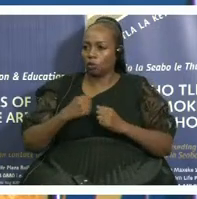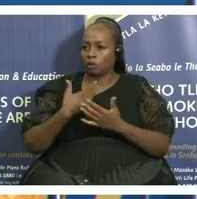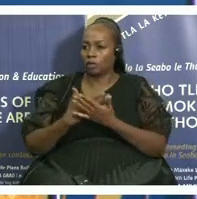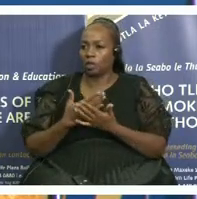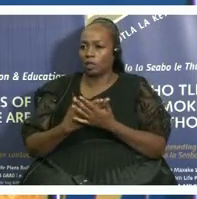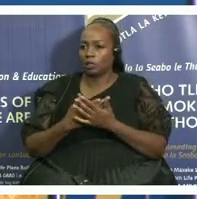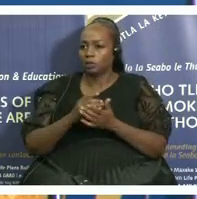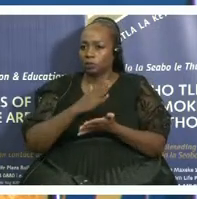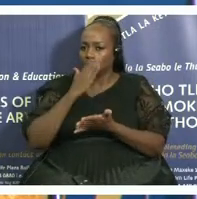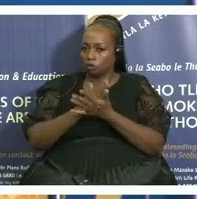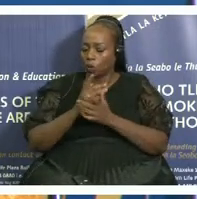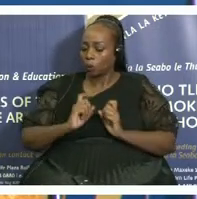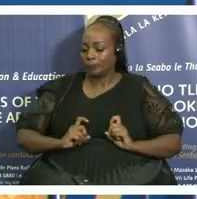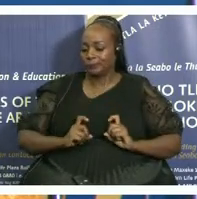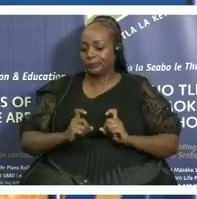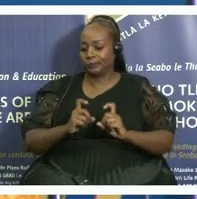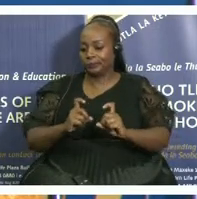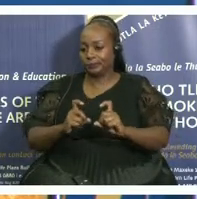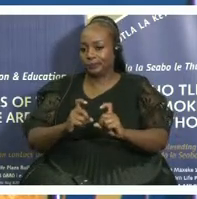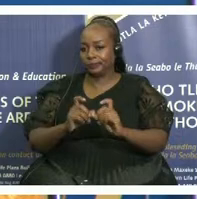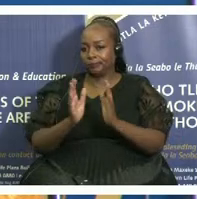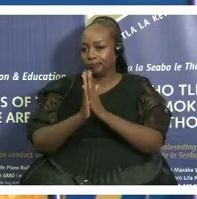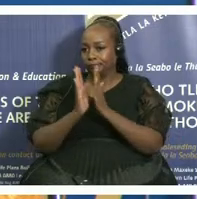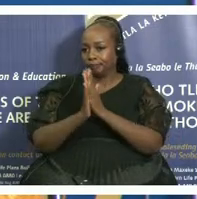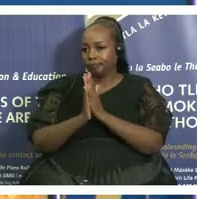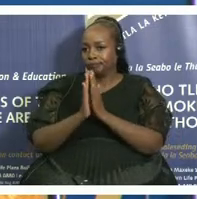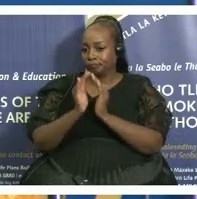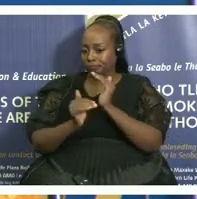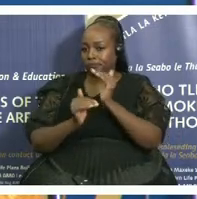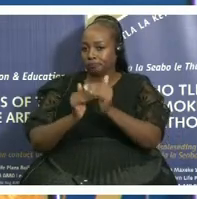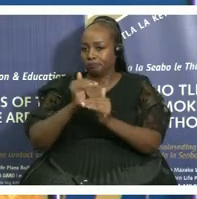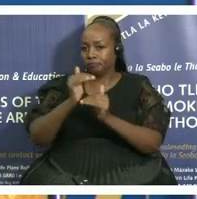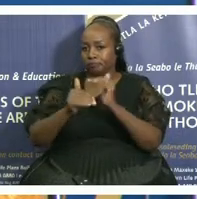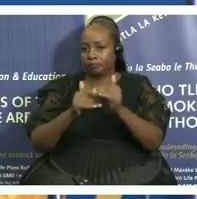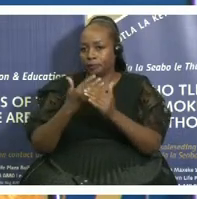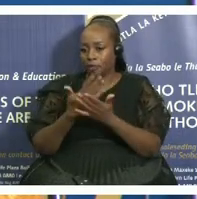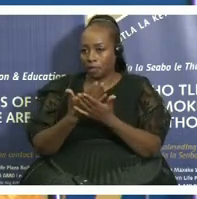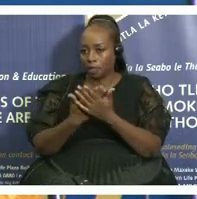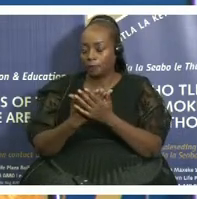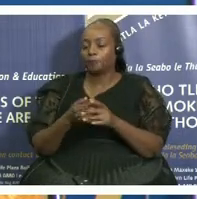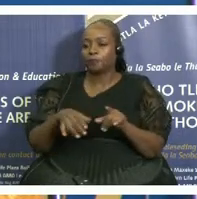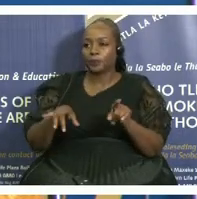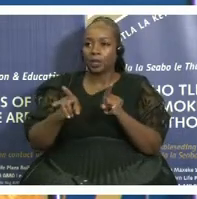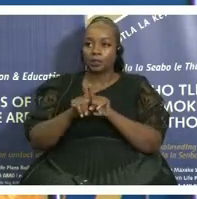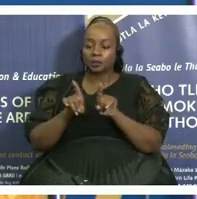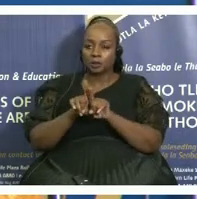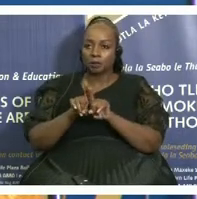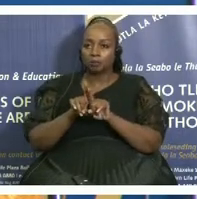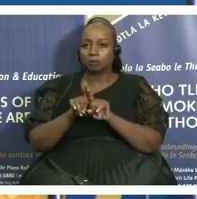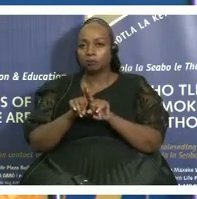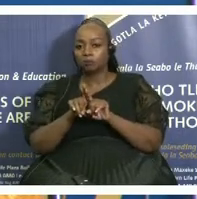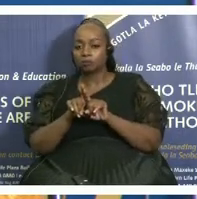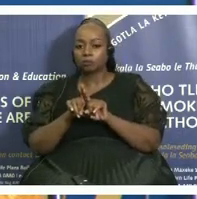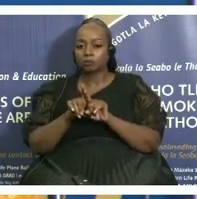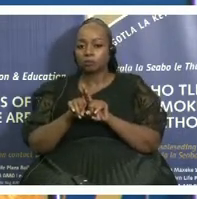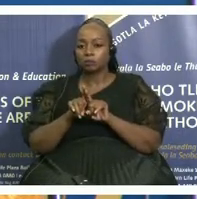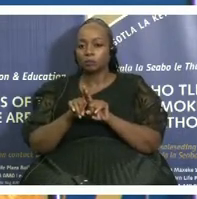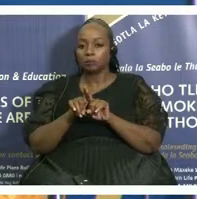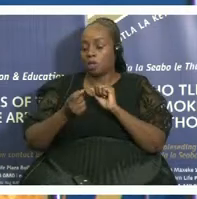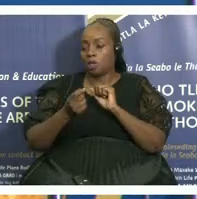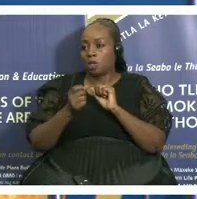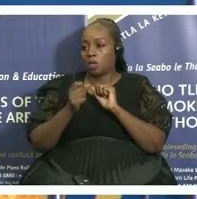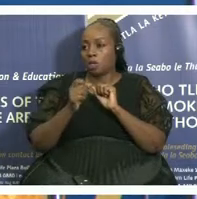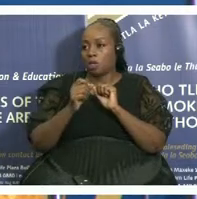applications. We'll also review administrative processes and remove red tapes, which is a stumbling block